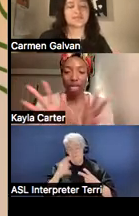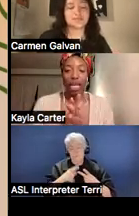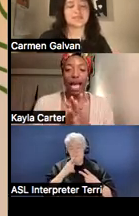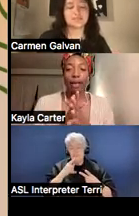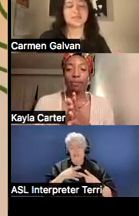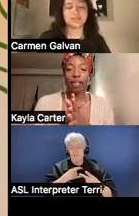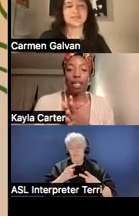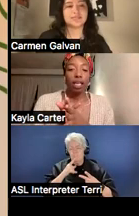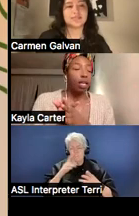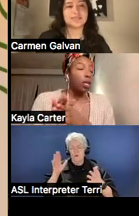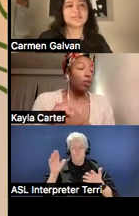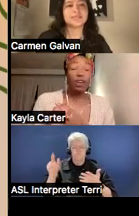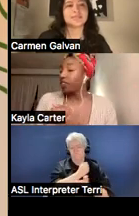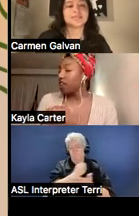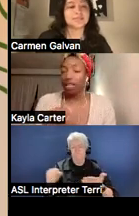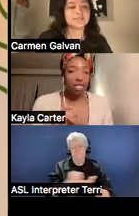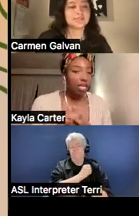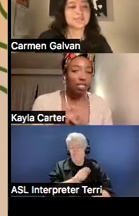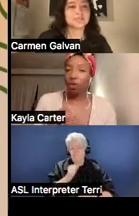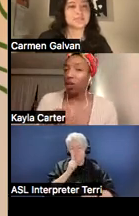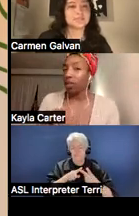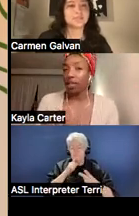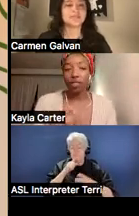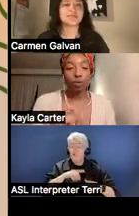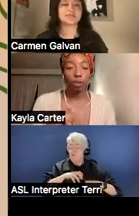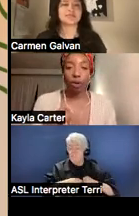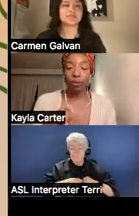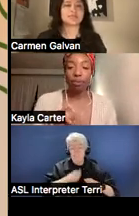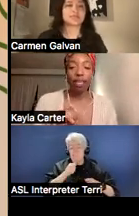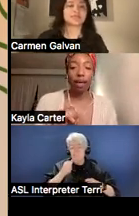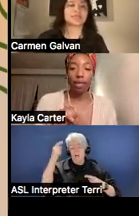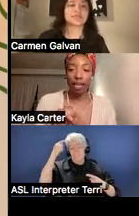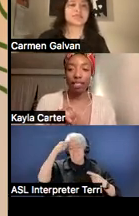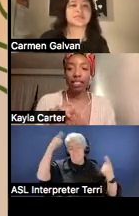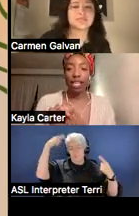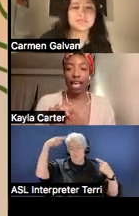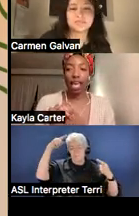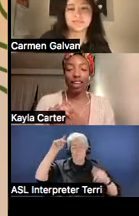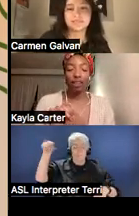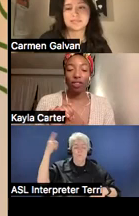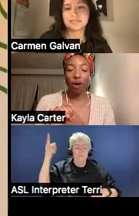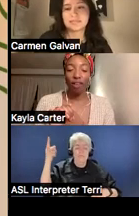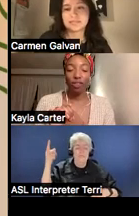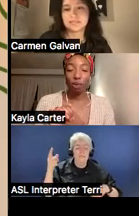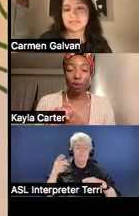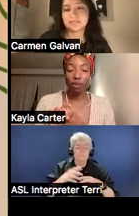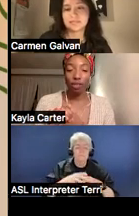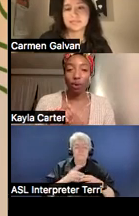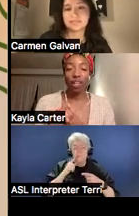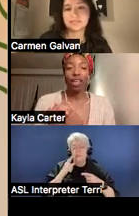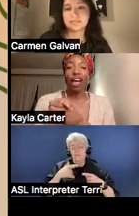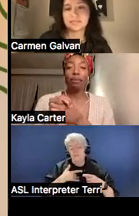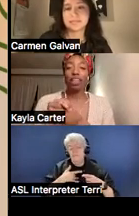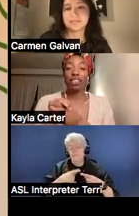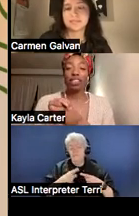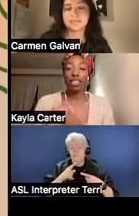open. Grief is not this thing that's purely cerebral. And even though I feel so many ways about this